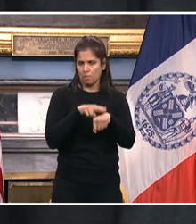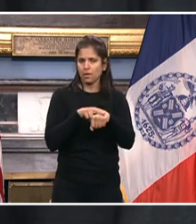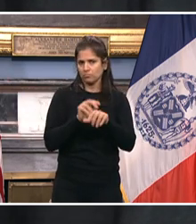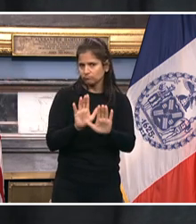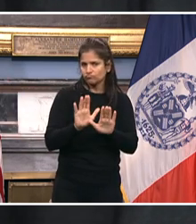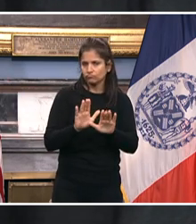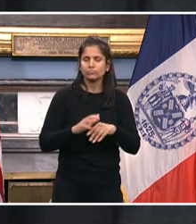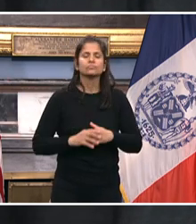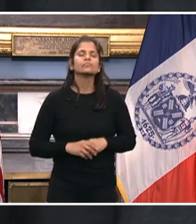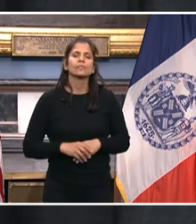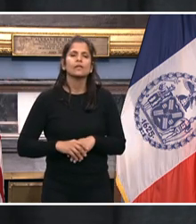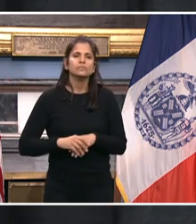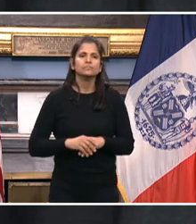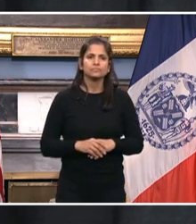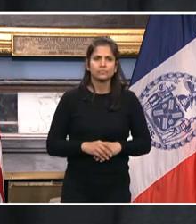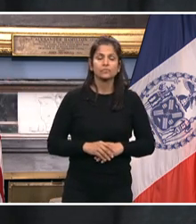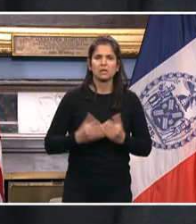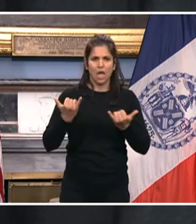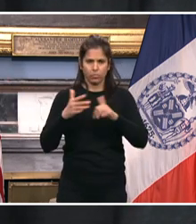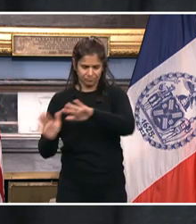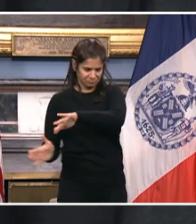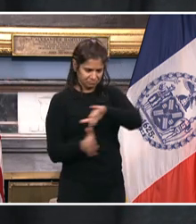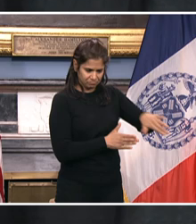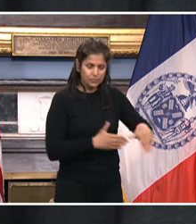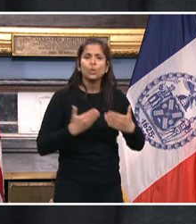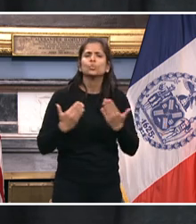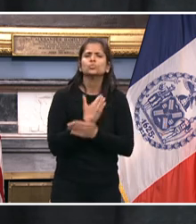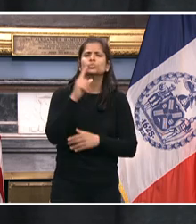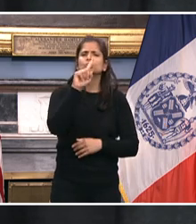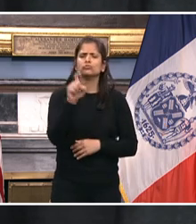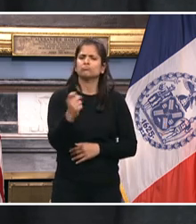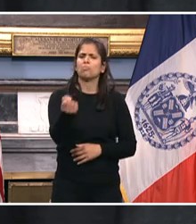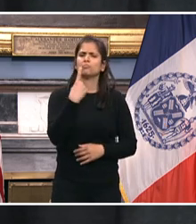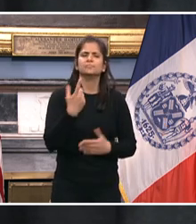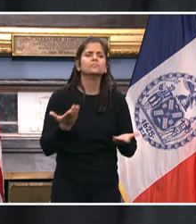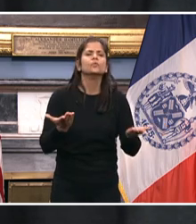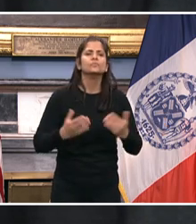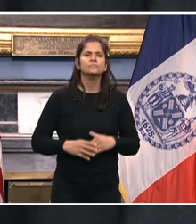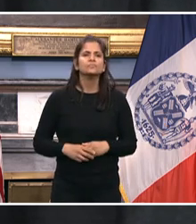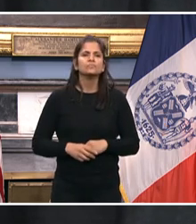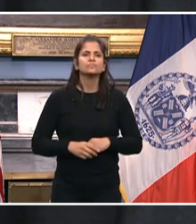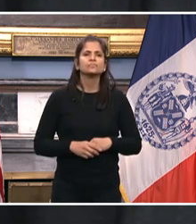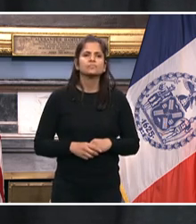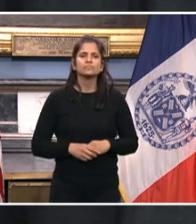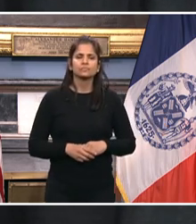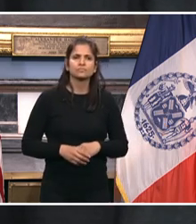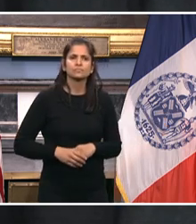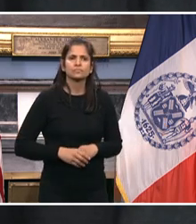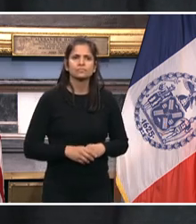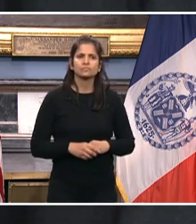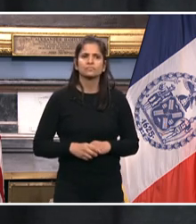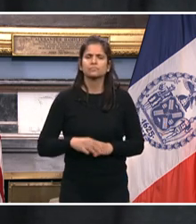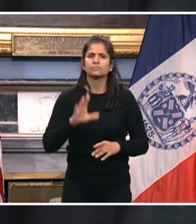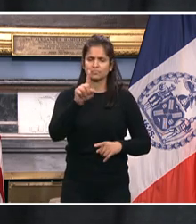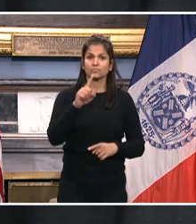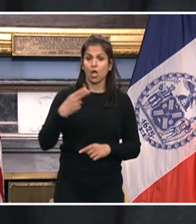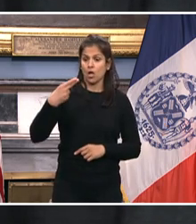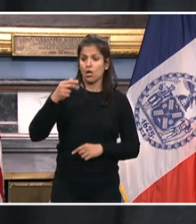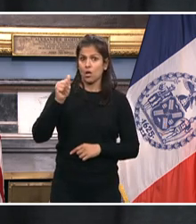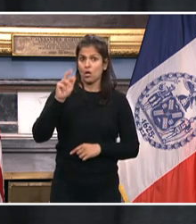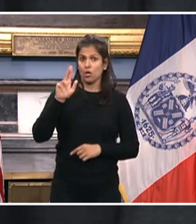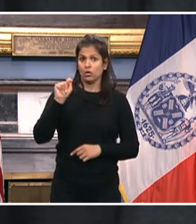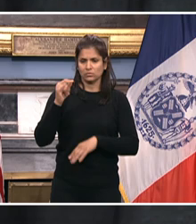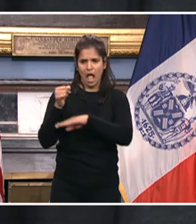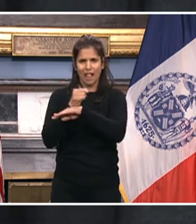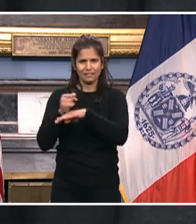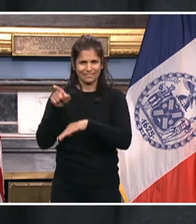Island question, and then I have a separate question. On Hard Island, the medical examiner's office says on their website, it still says right